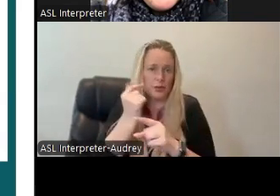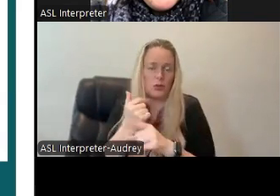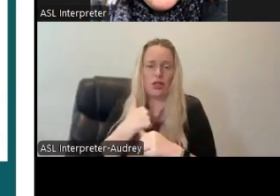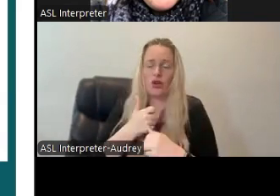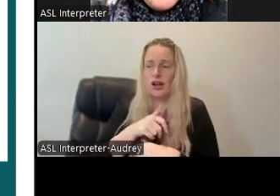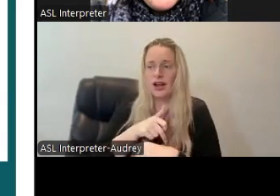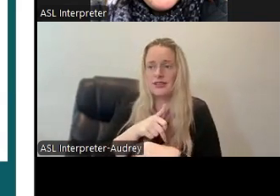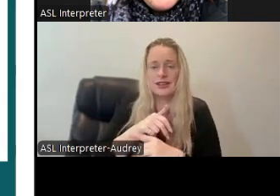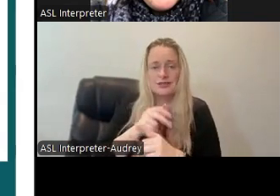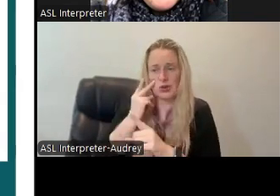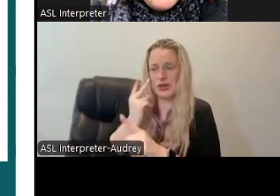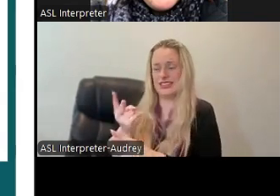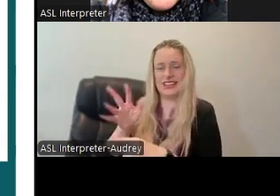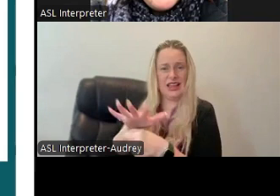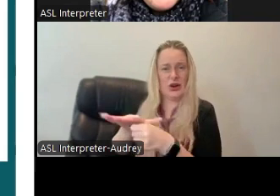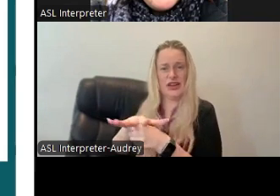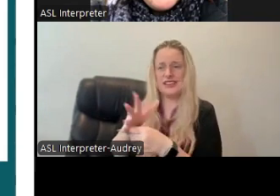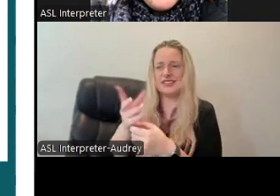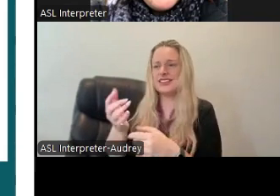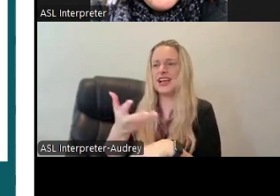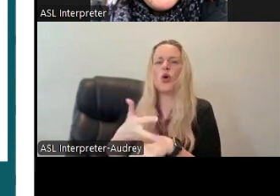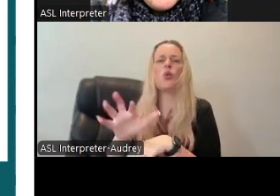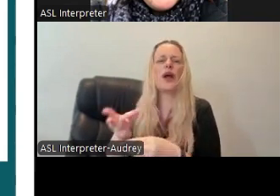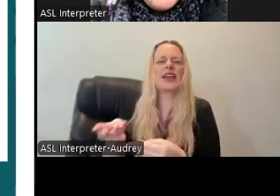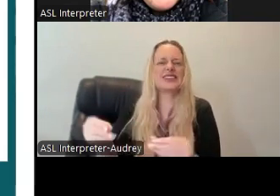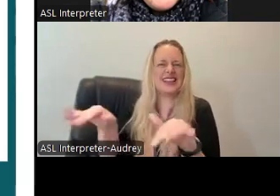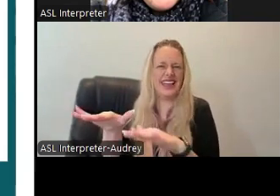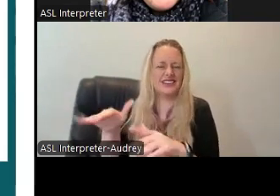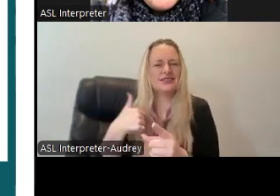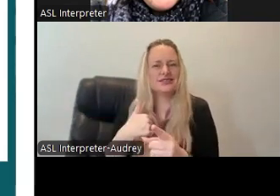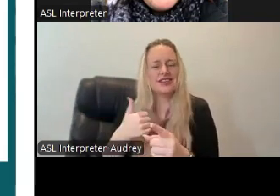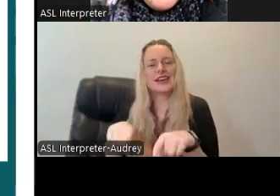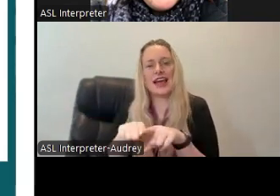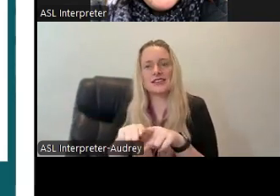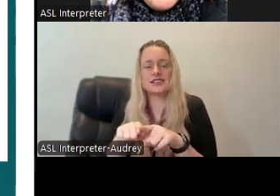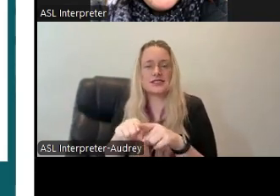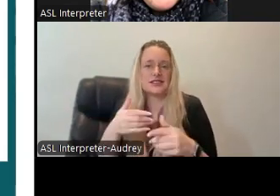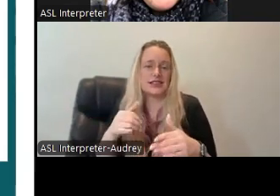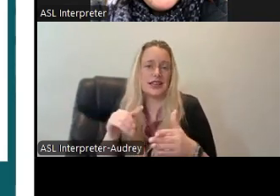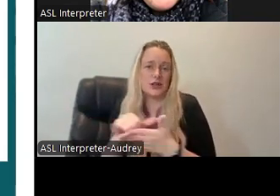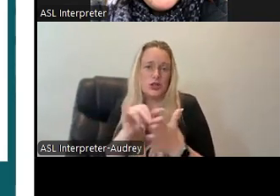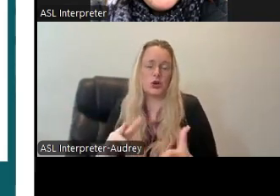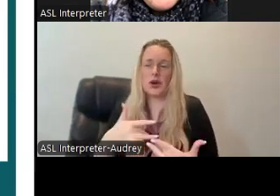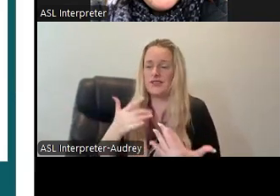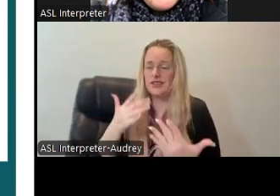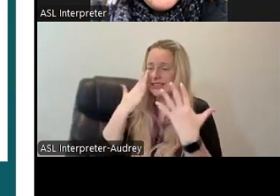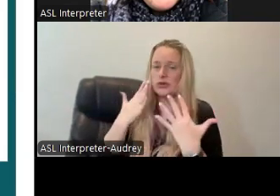it's a wasteland. And, as a native New Yorker, I think it's a shame to have seen that spot be so